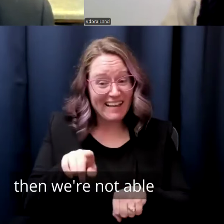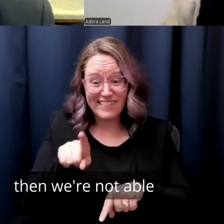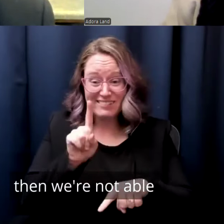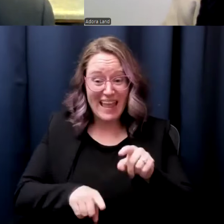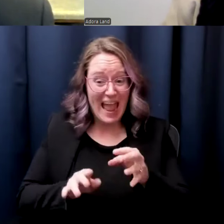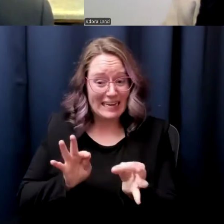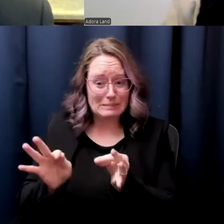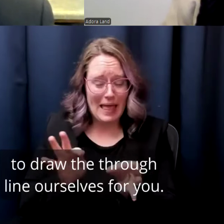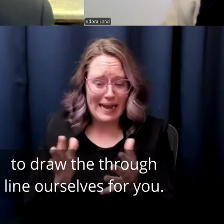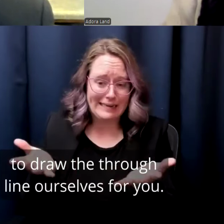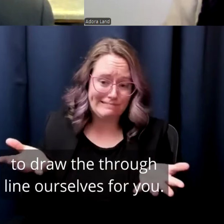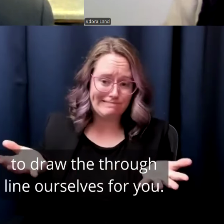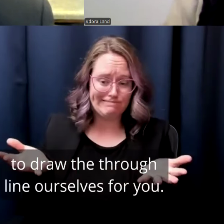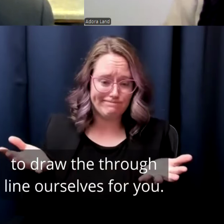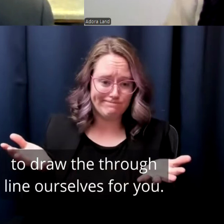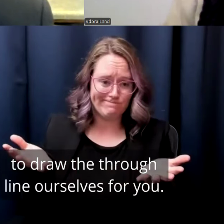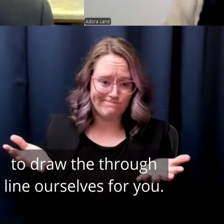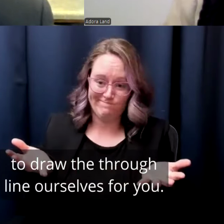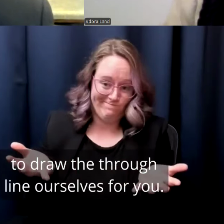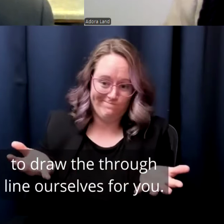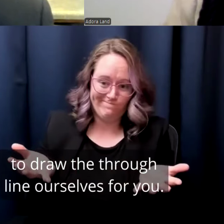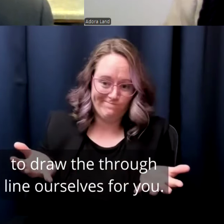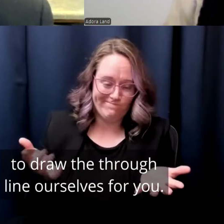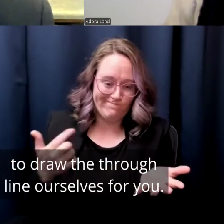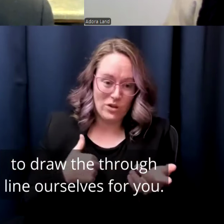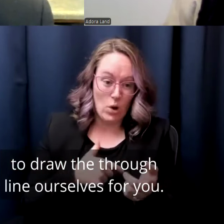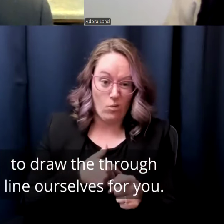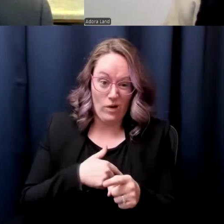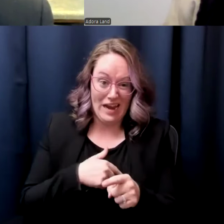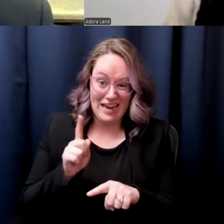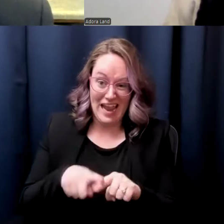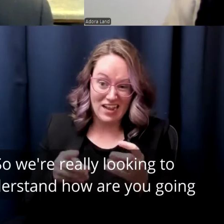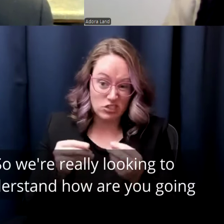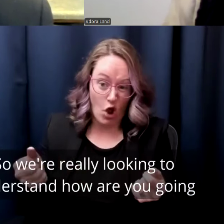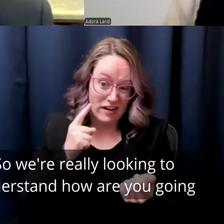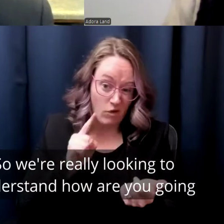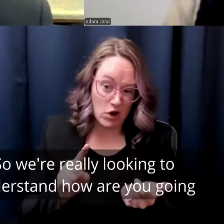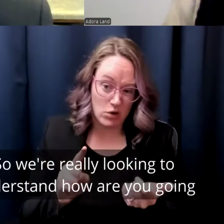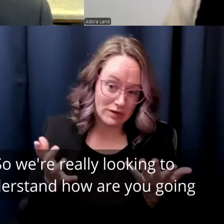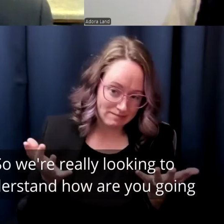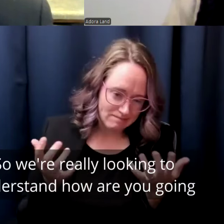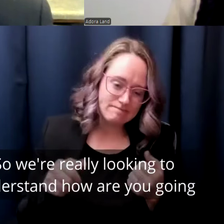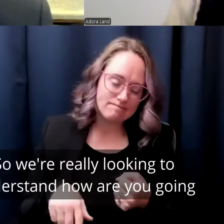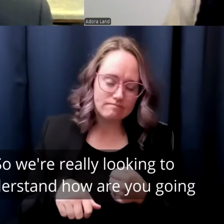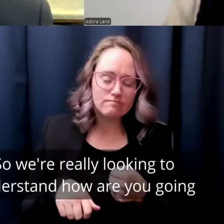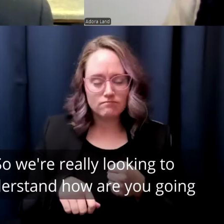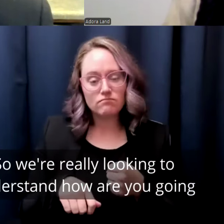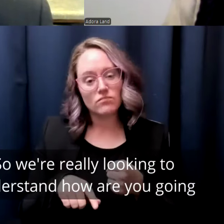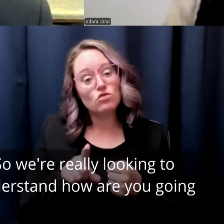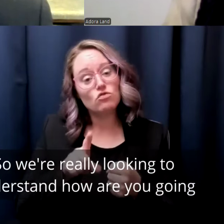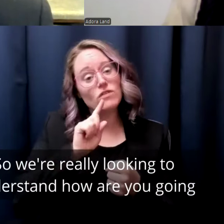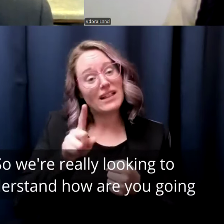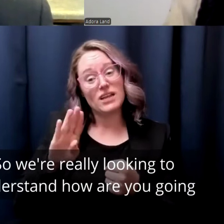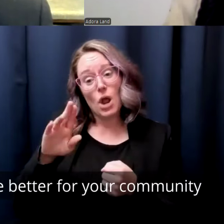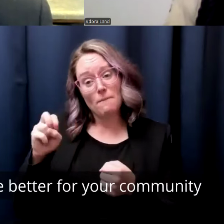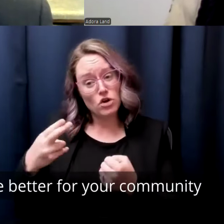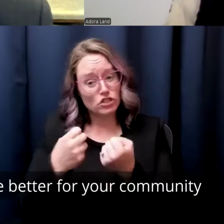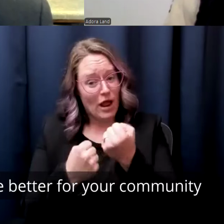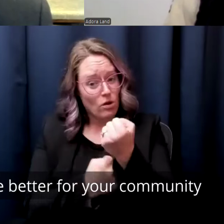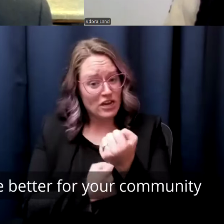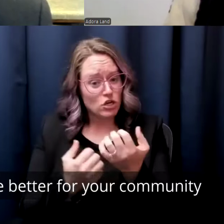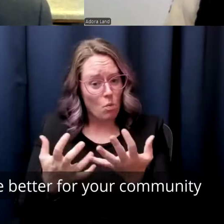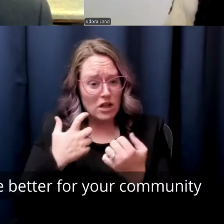not able to draw the through line ourselves for you. So we're really looking to understand, how are you going to